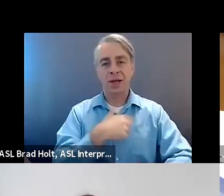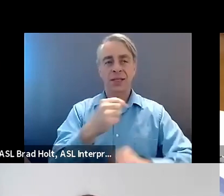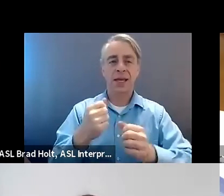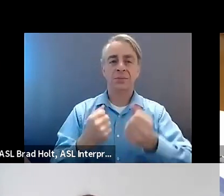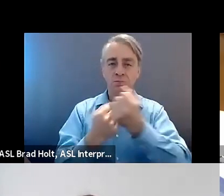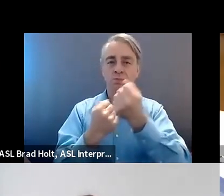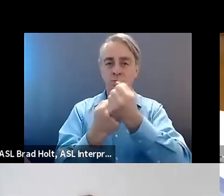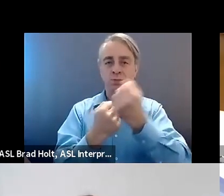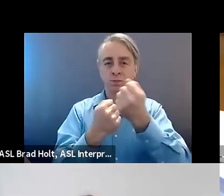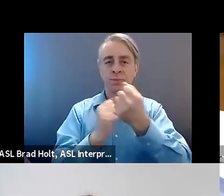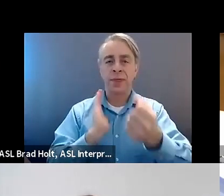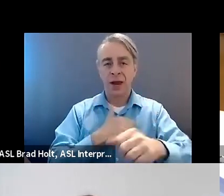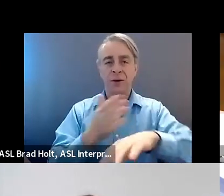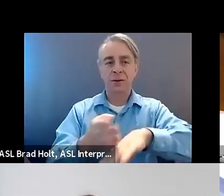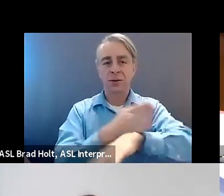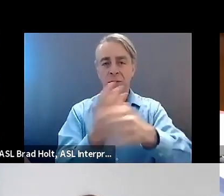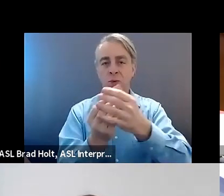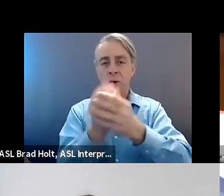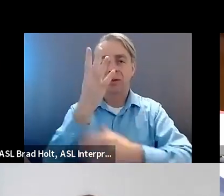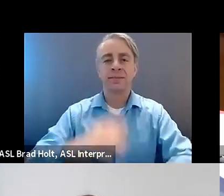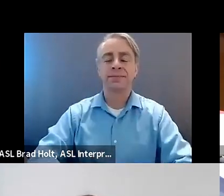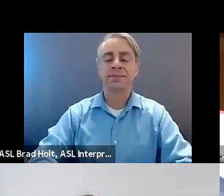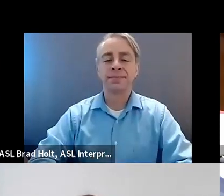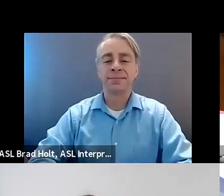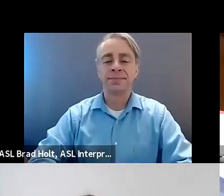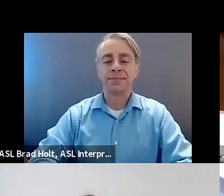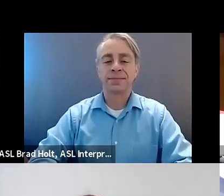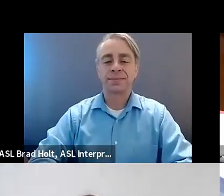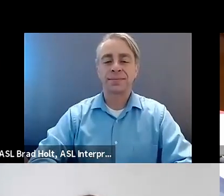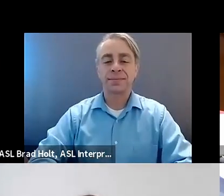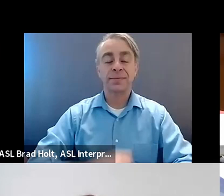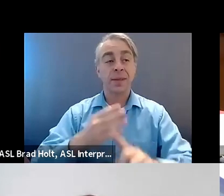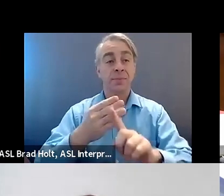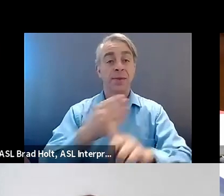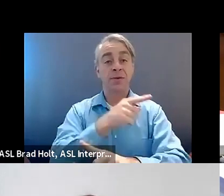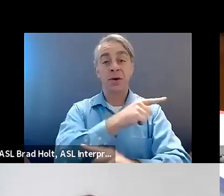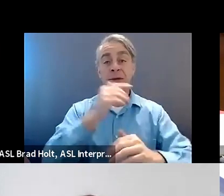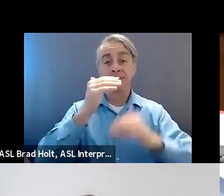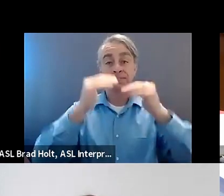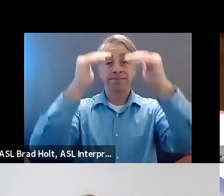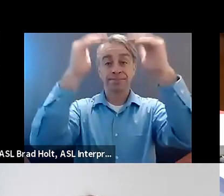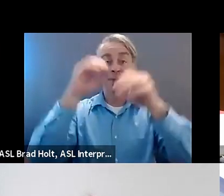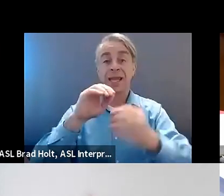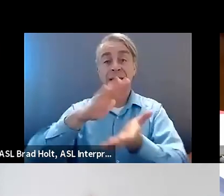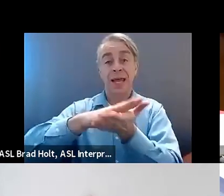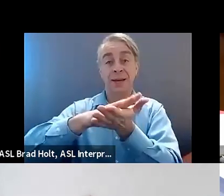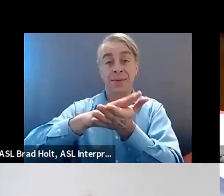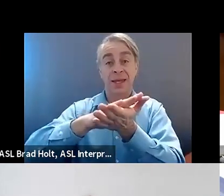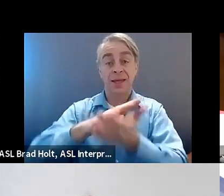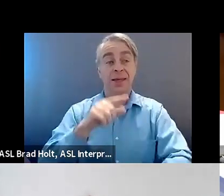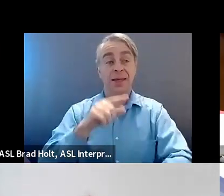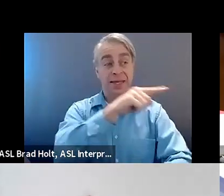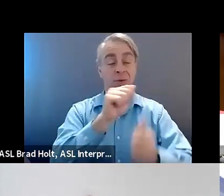and development by Ed Gordon. Even before his ascent in the academy, Ed and his wife, Susan, had